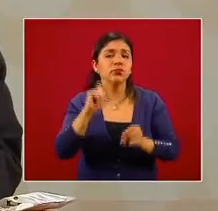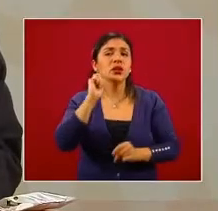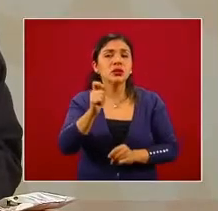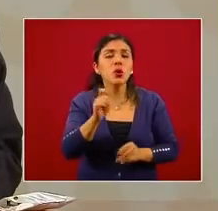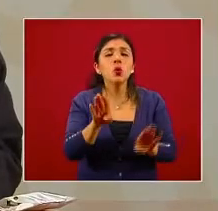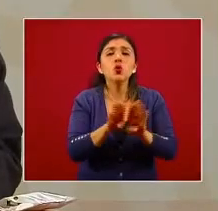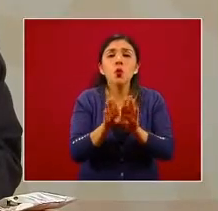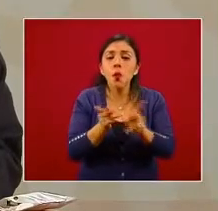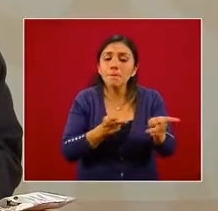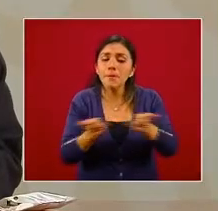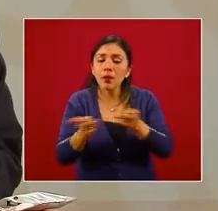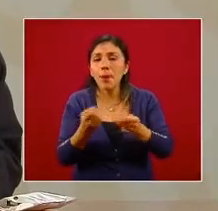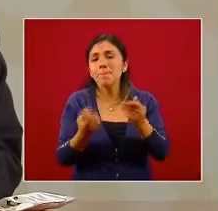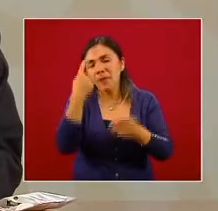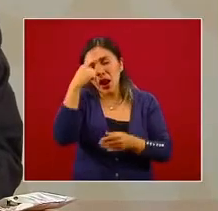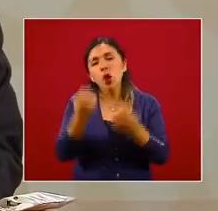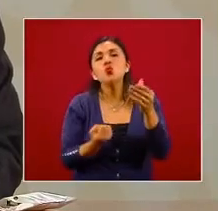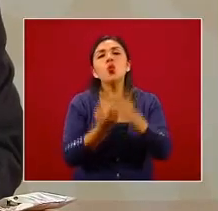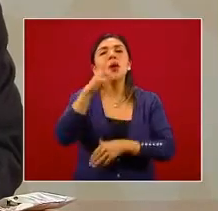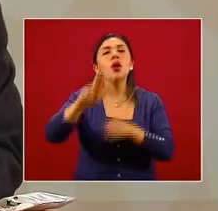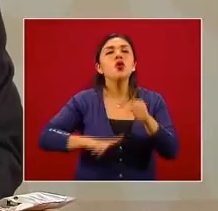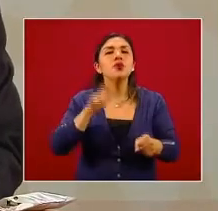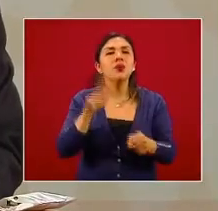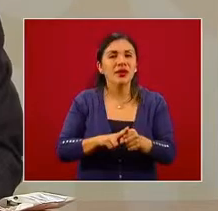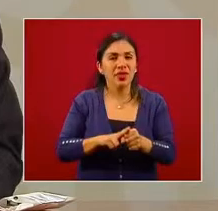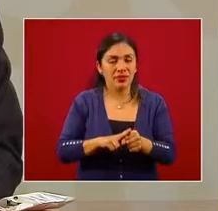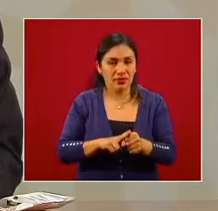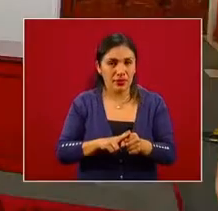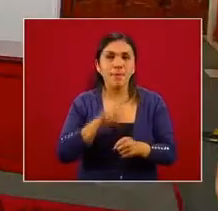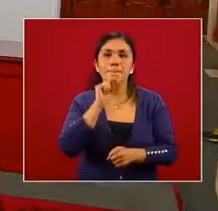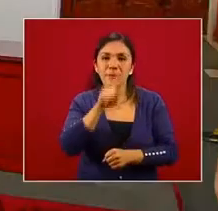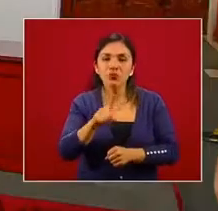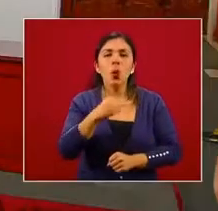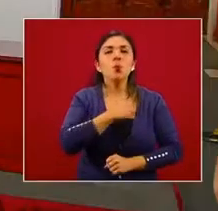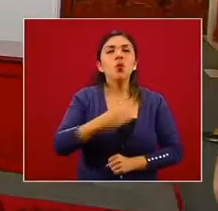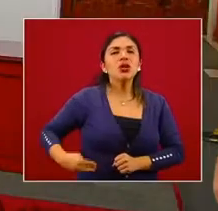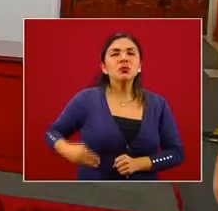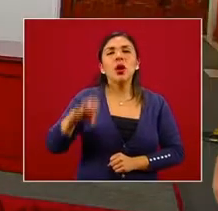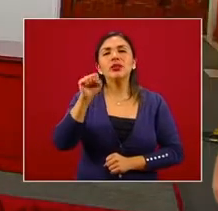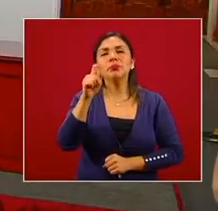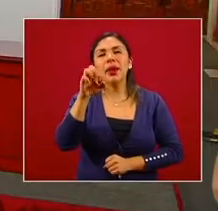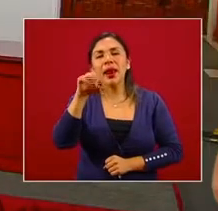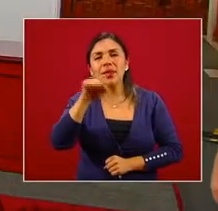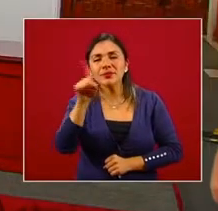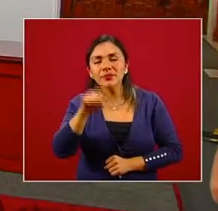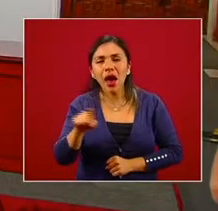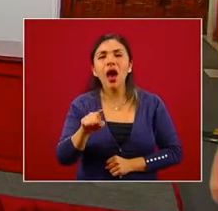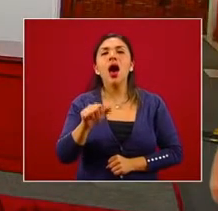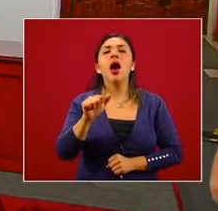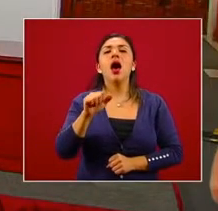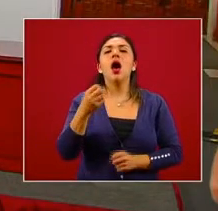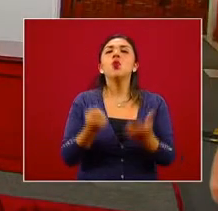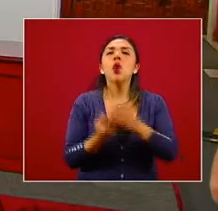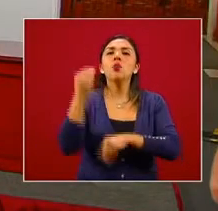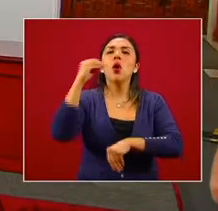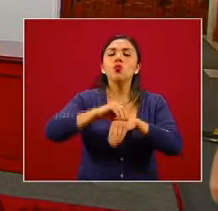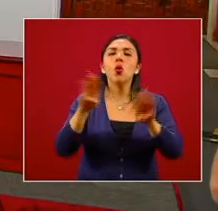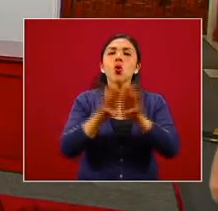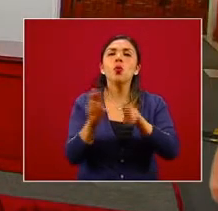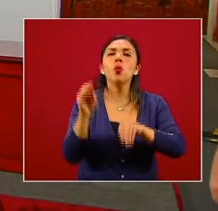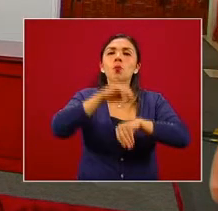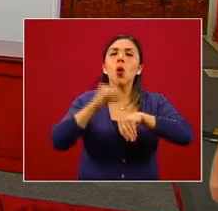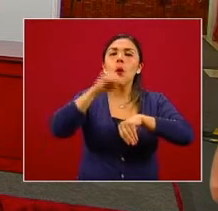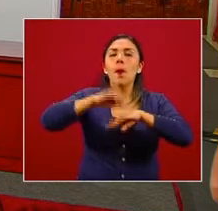Sonora. All of them were talking about the new normal, as this includes the